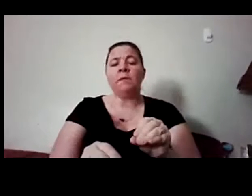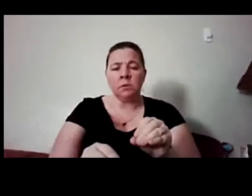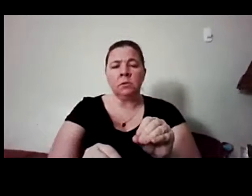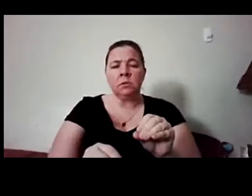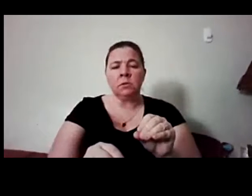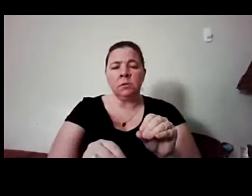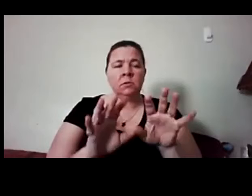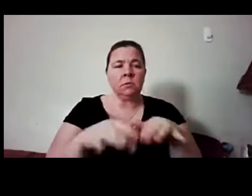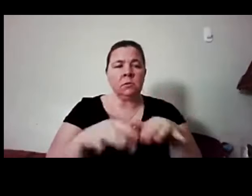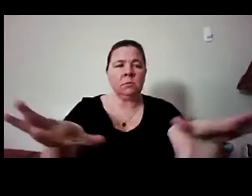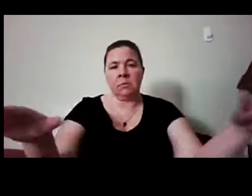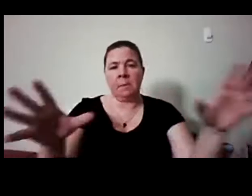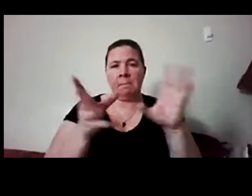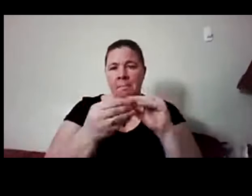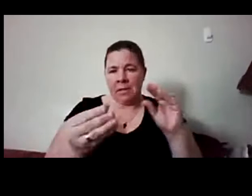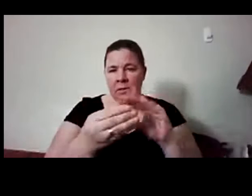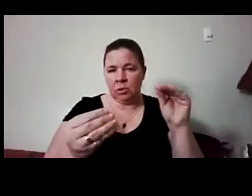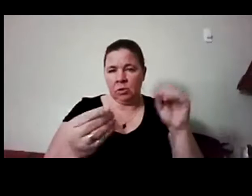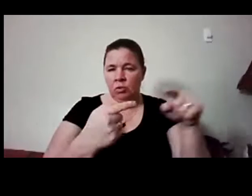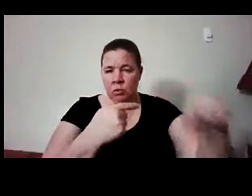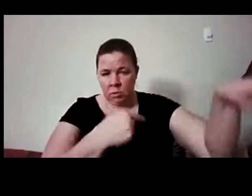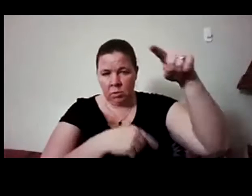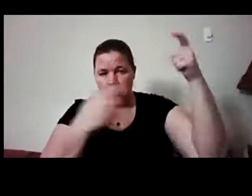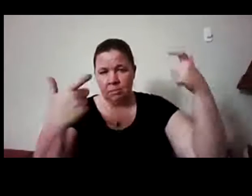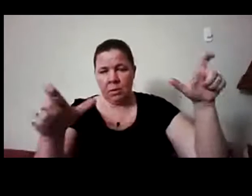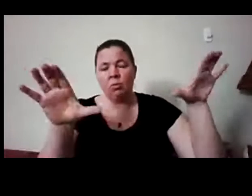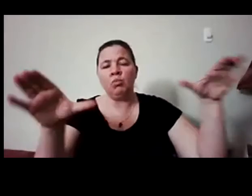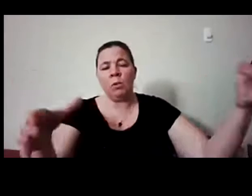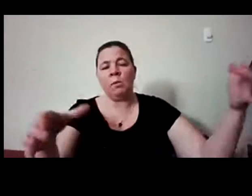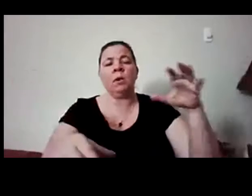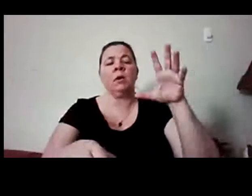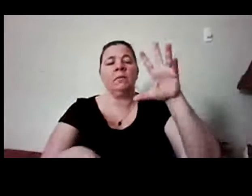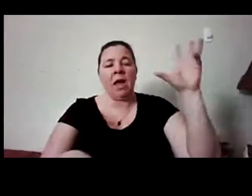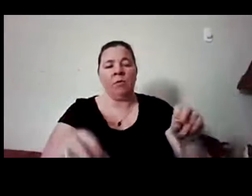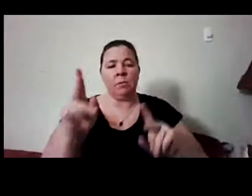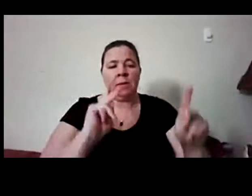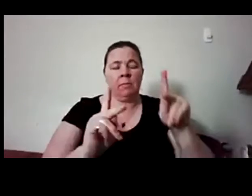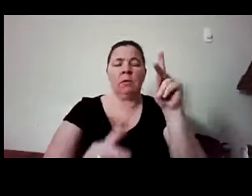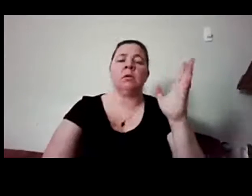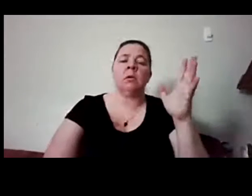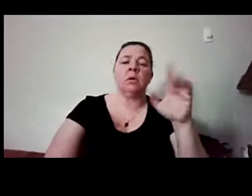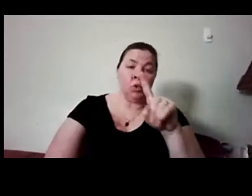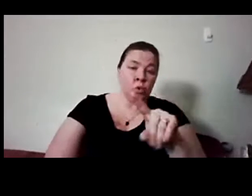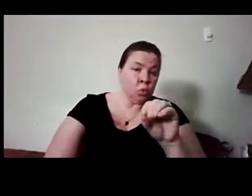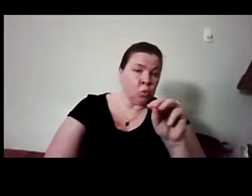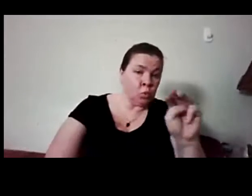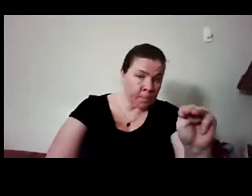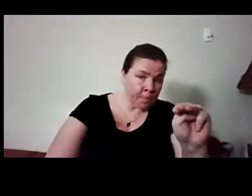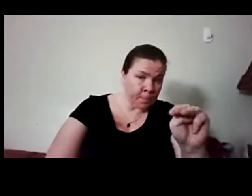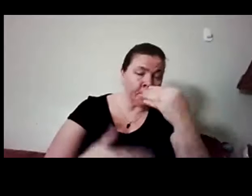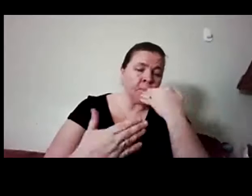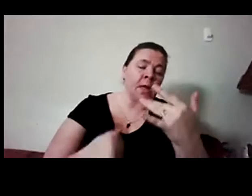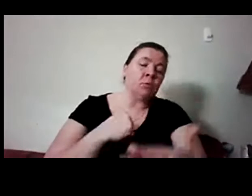out to our people massively. And so the best way we decided upon, of course, at the time, Zoom, right? Thanks to